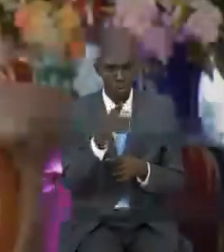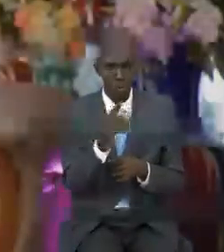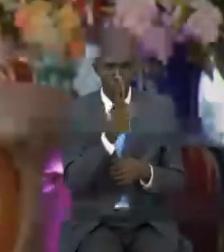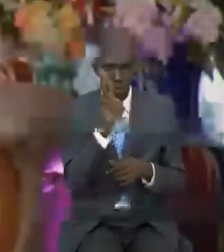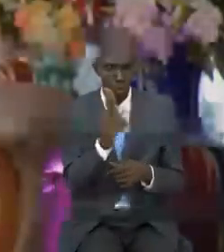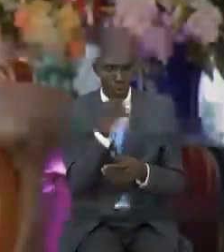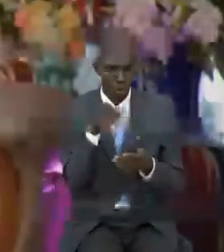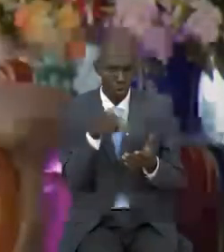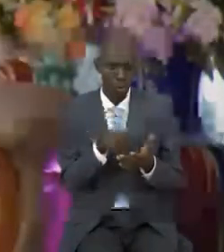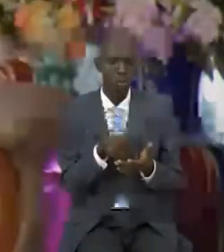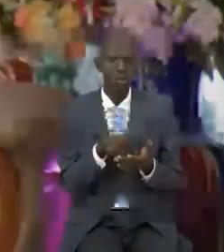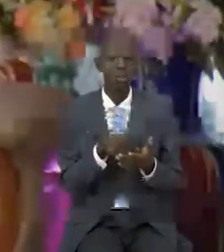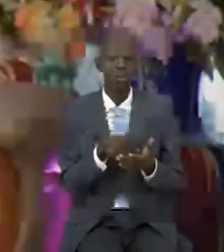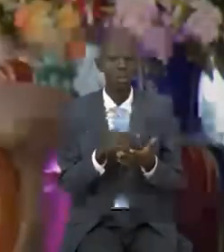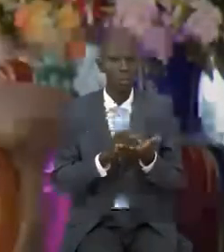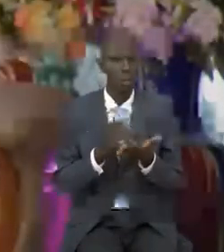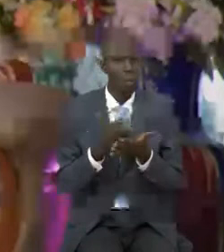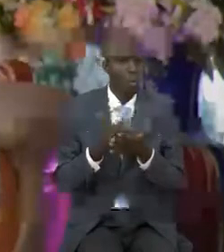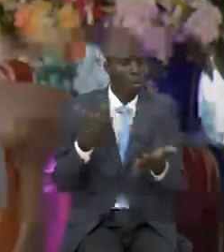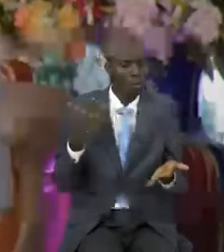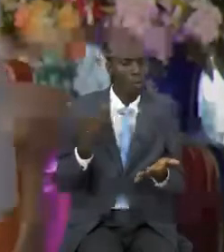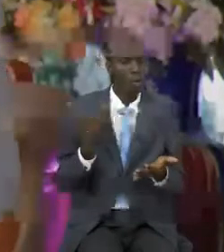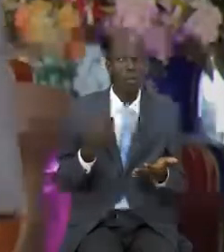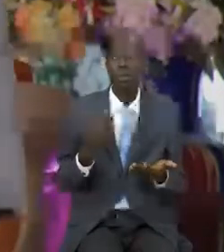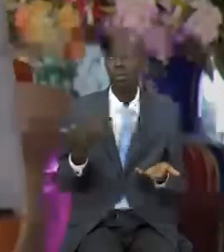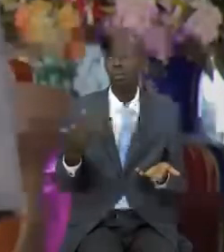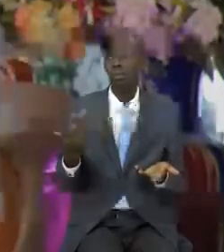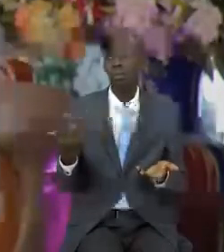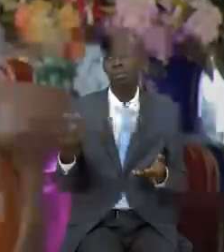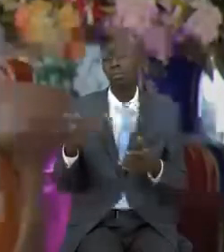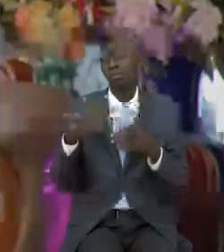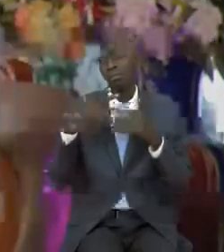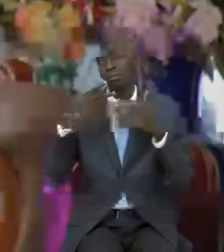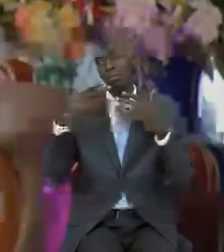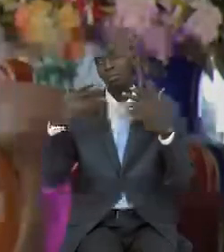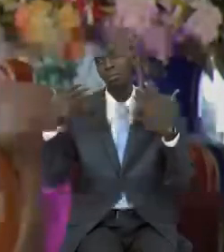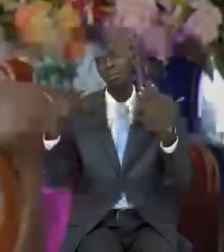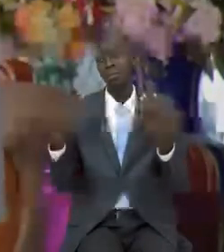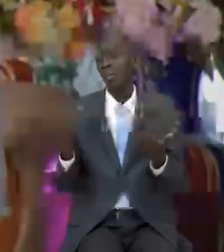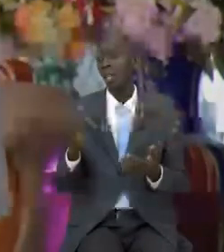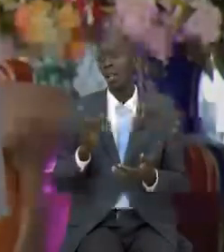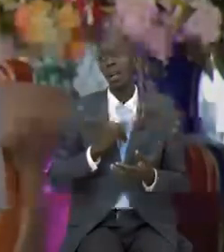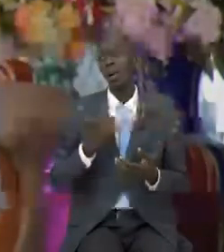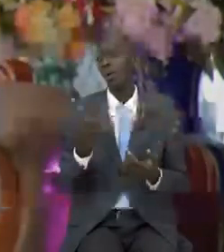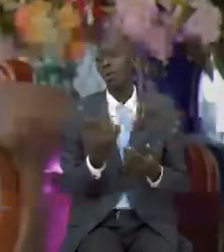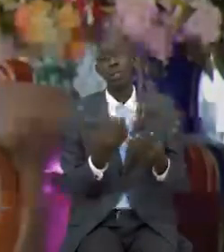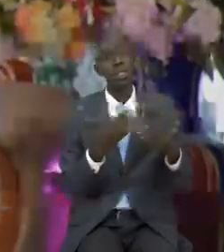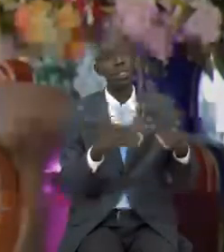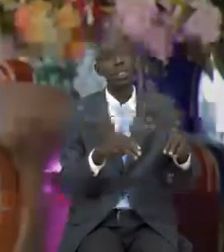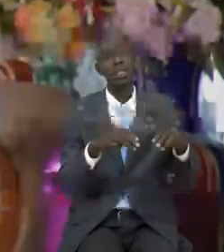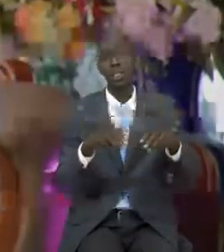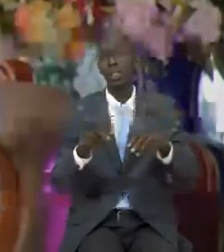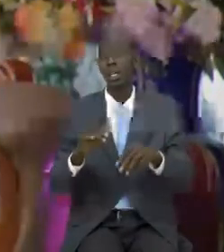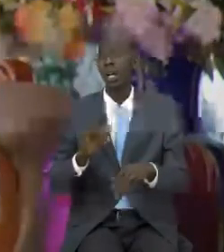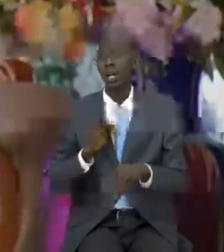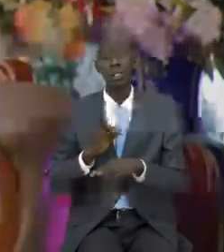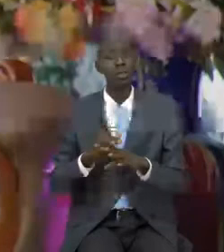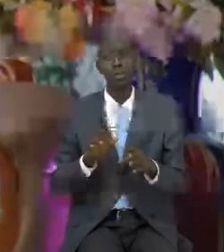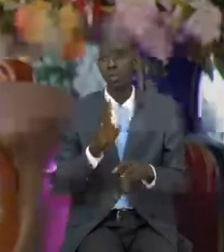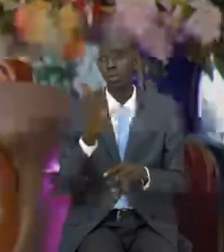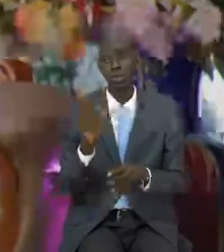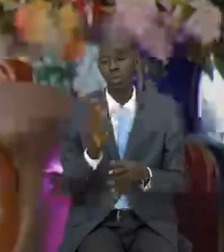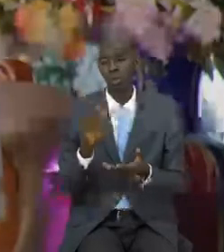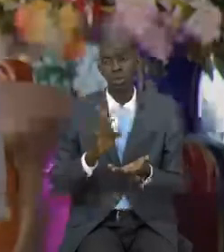What did it do for you? Oh, he said, I'm a salesman. I'm only selling. I don't take it